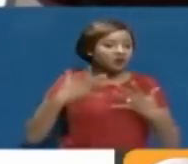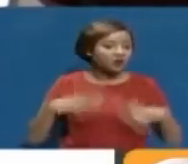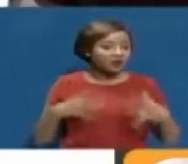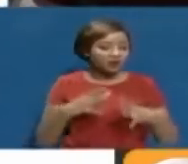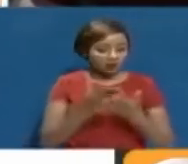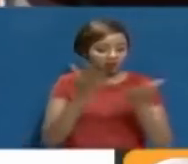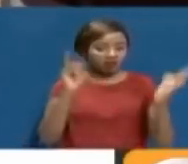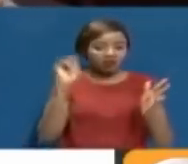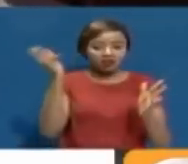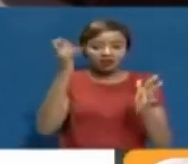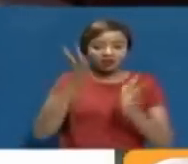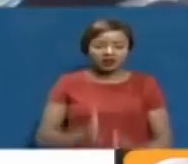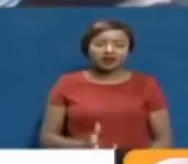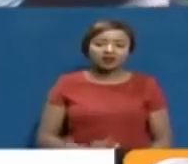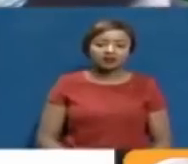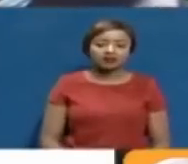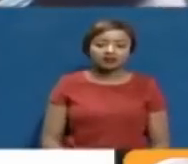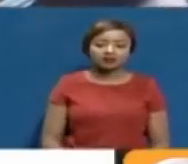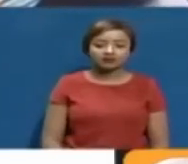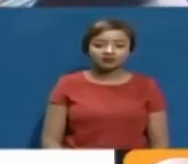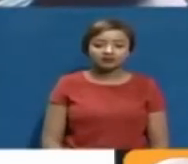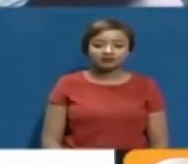za wananchi wa taifa hili letu la Kenya.